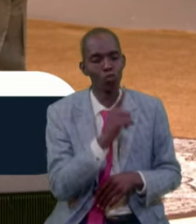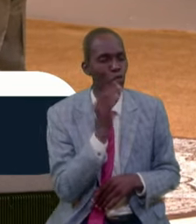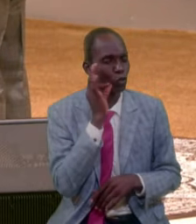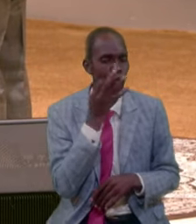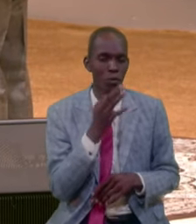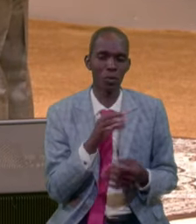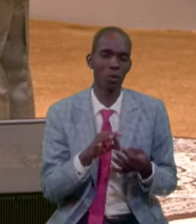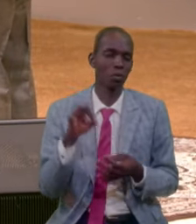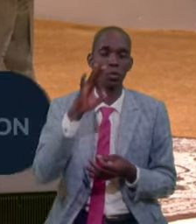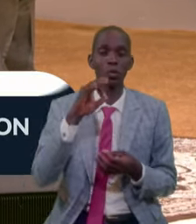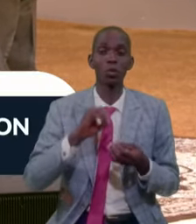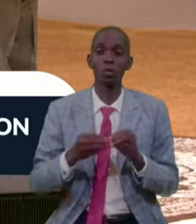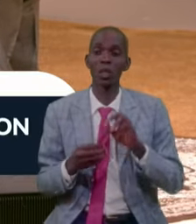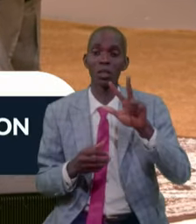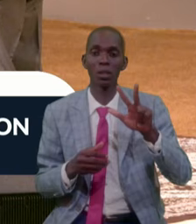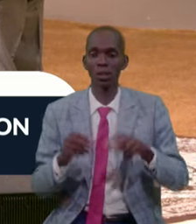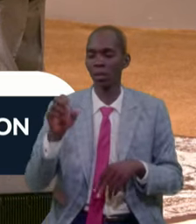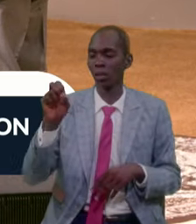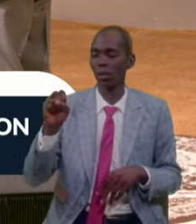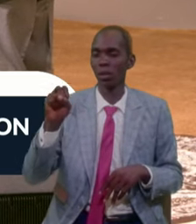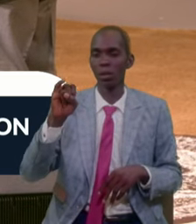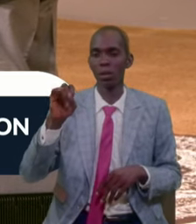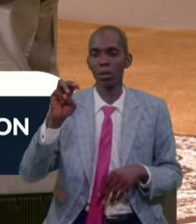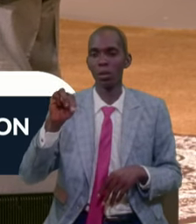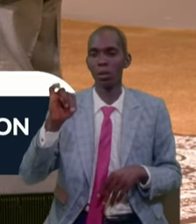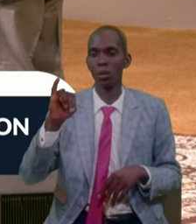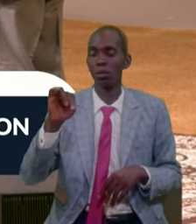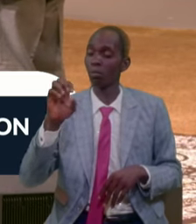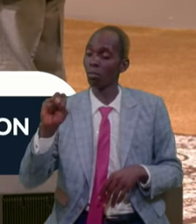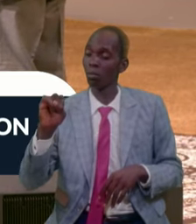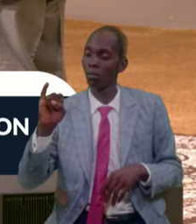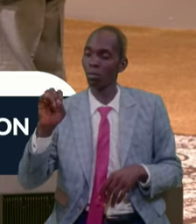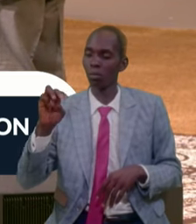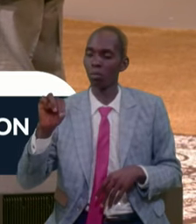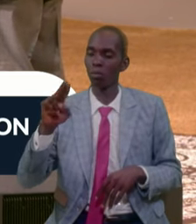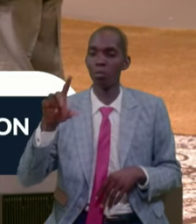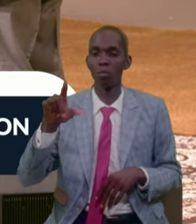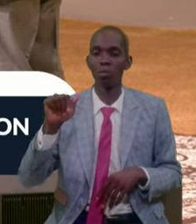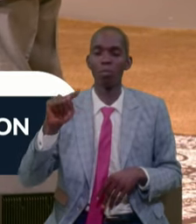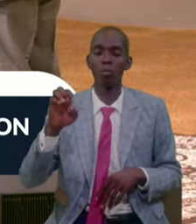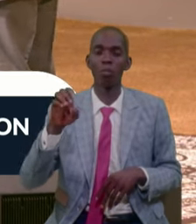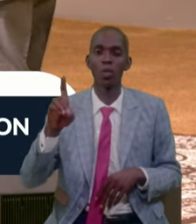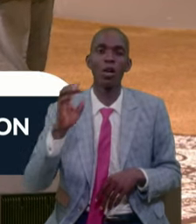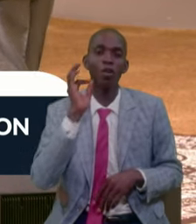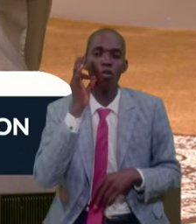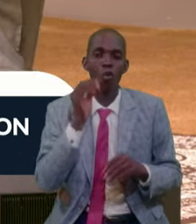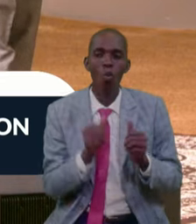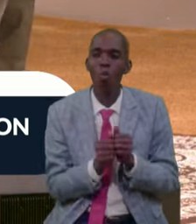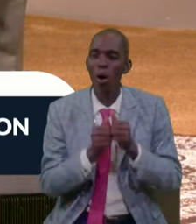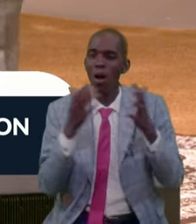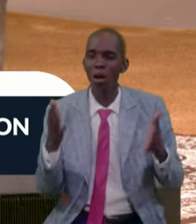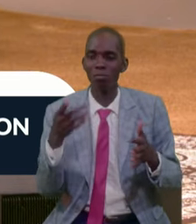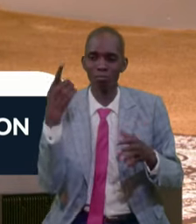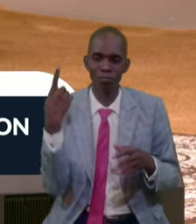simulated fruit without the foundation of the